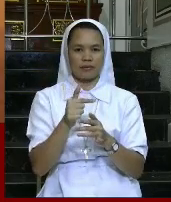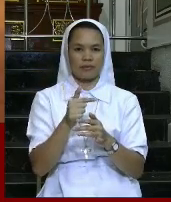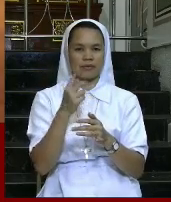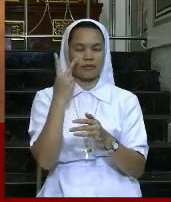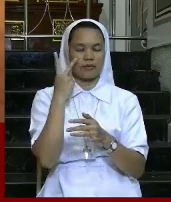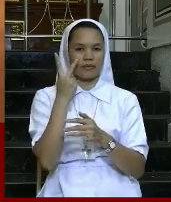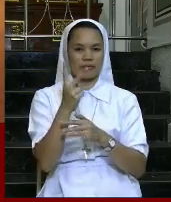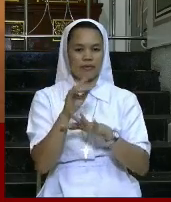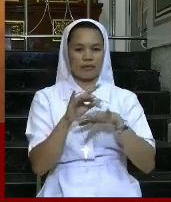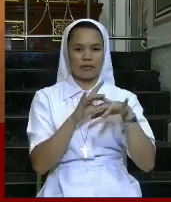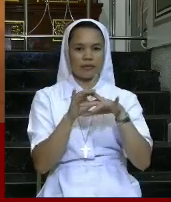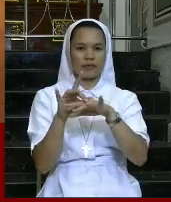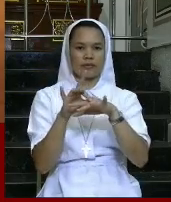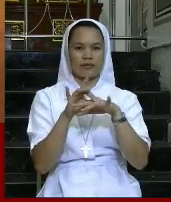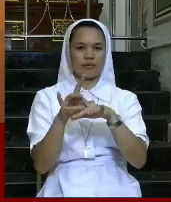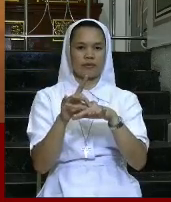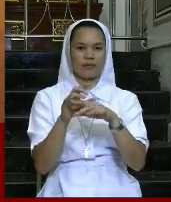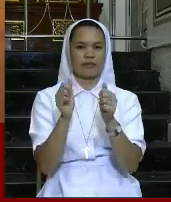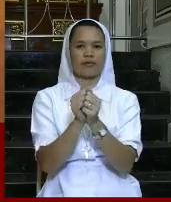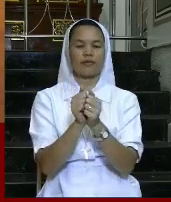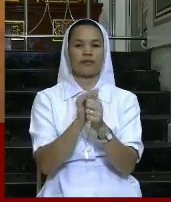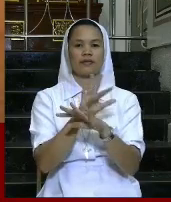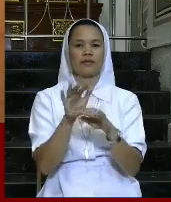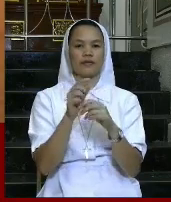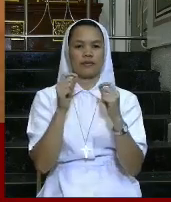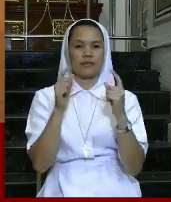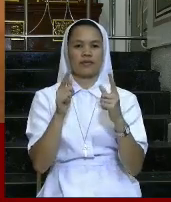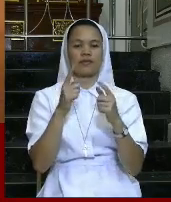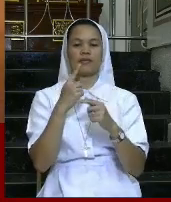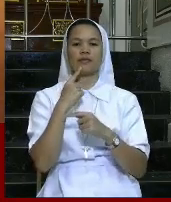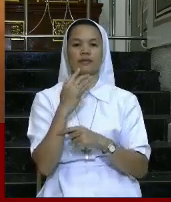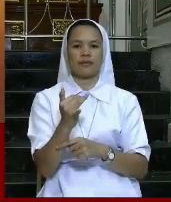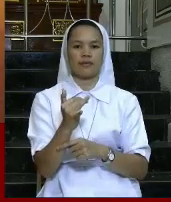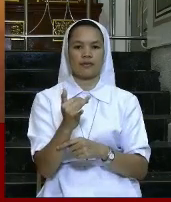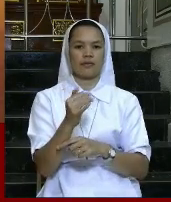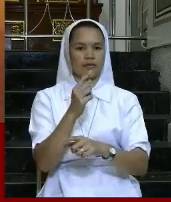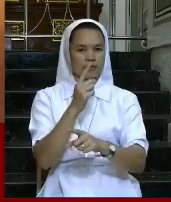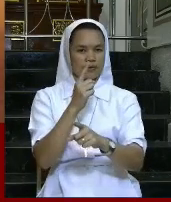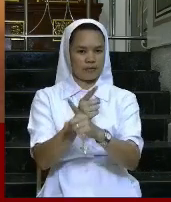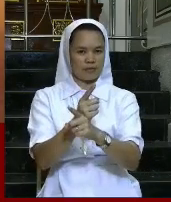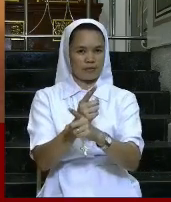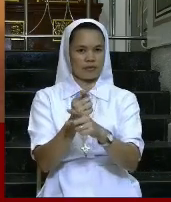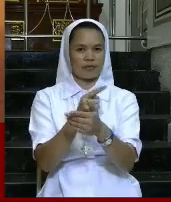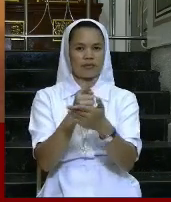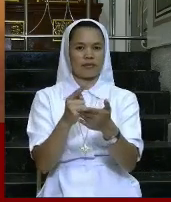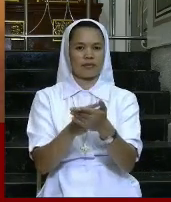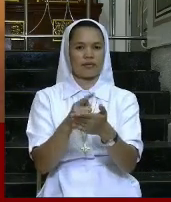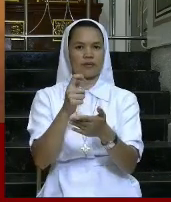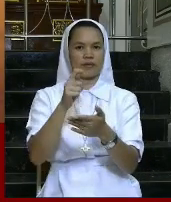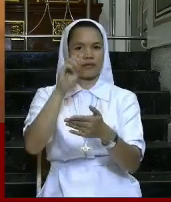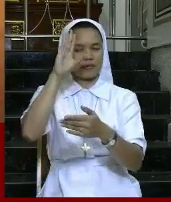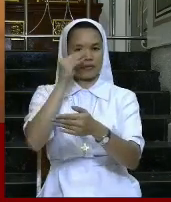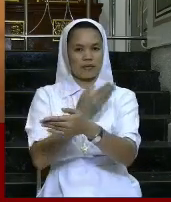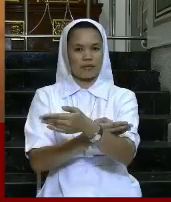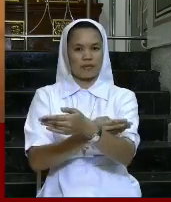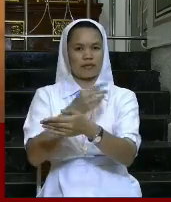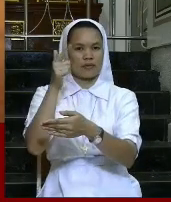saw the earthquake and all that was happening, and they said, Truly, this was the Son of